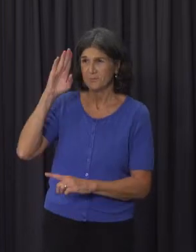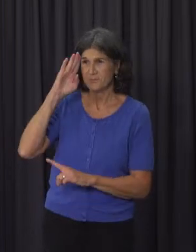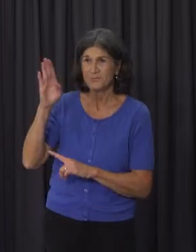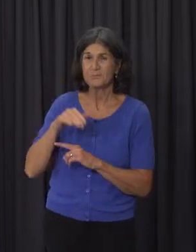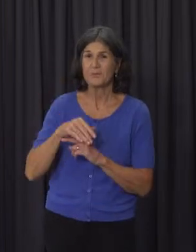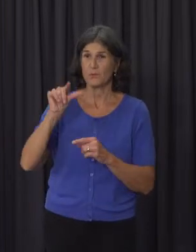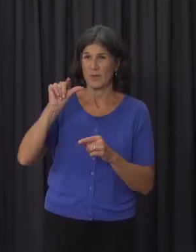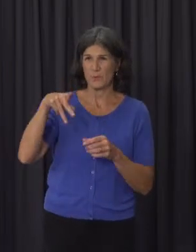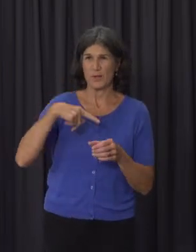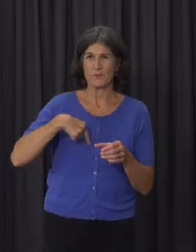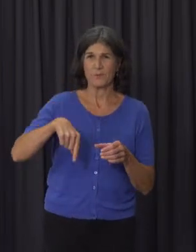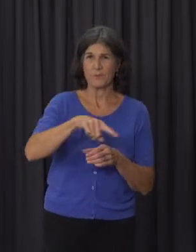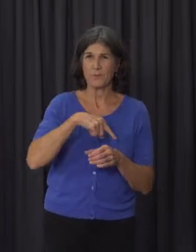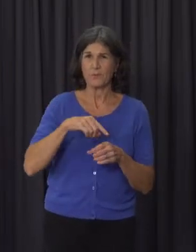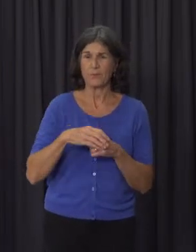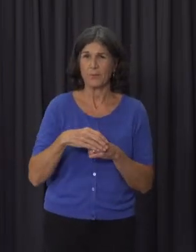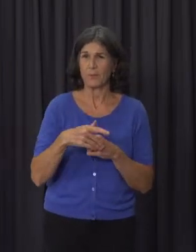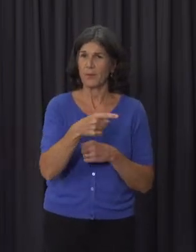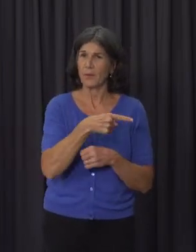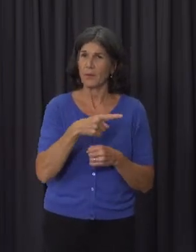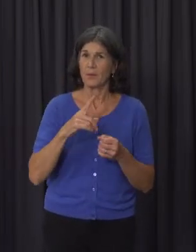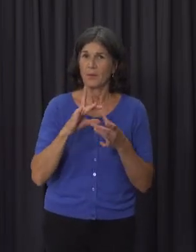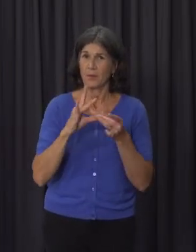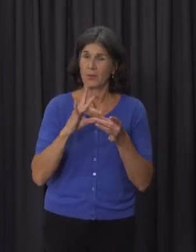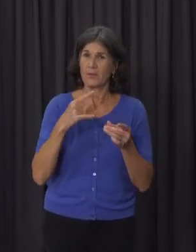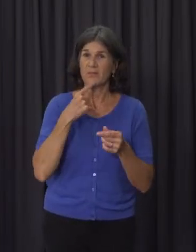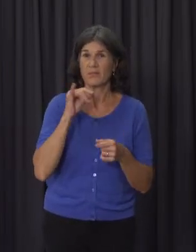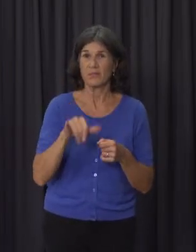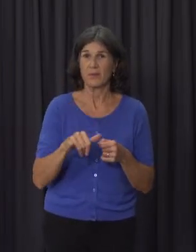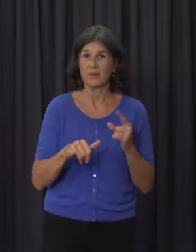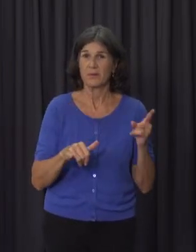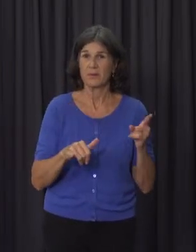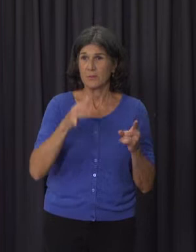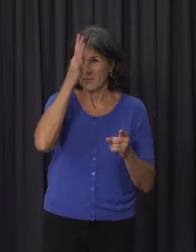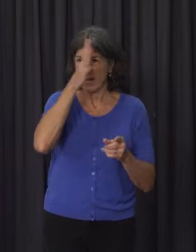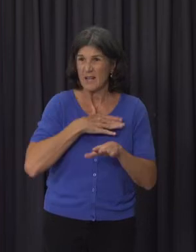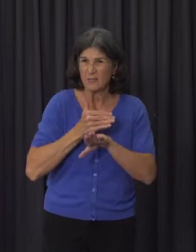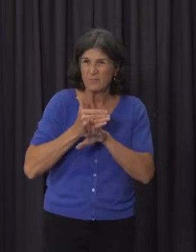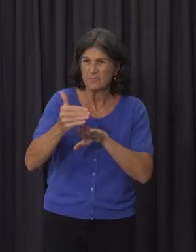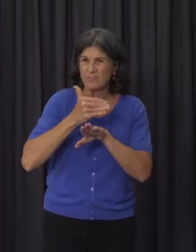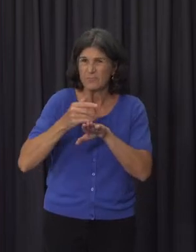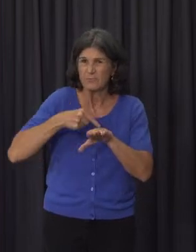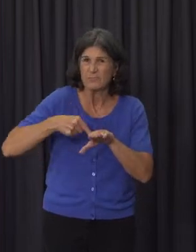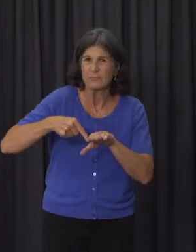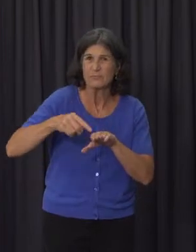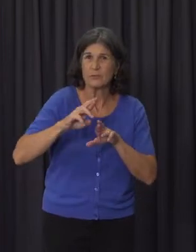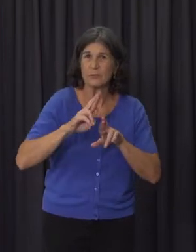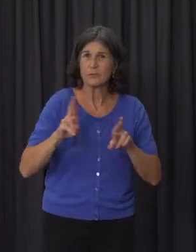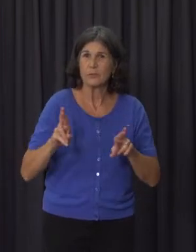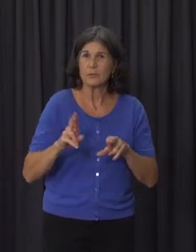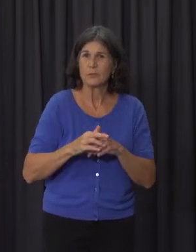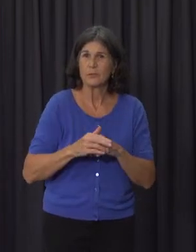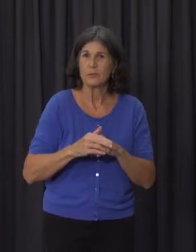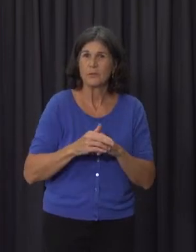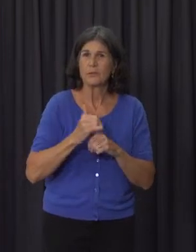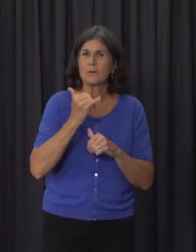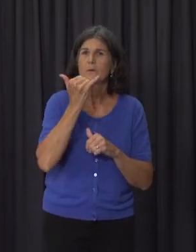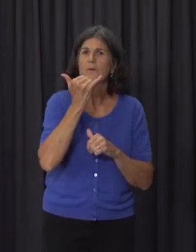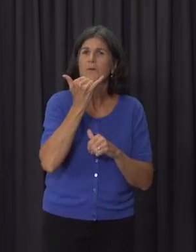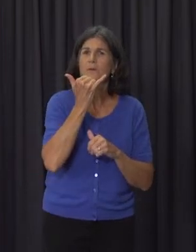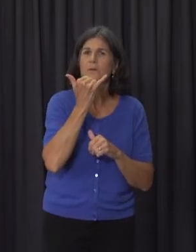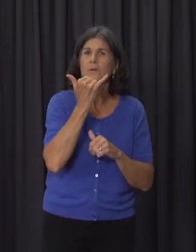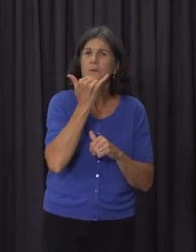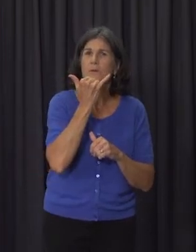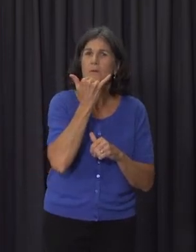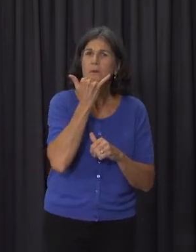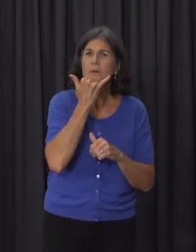who was fighting the fire himself with a bulldozer endangered other firefighters and himself while he was knocking down trees. Are you